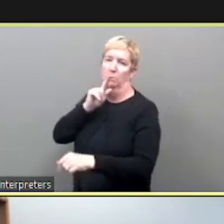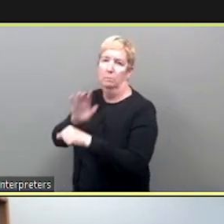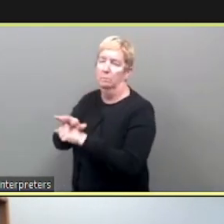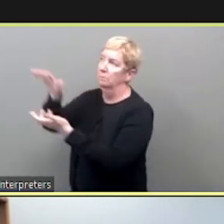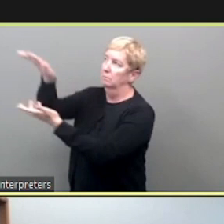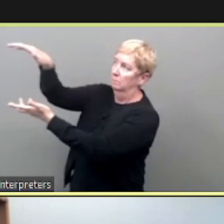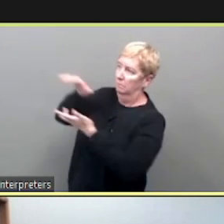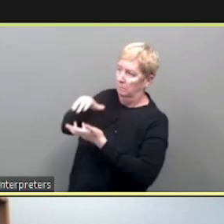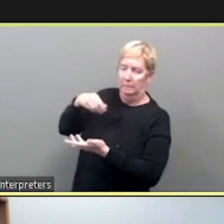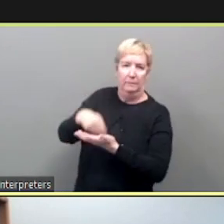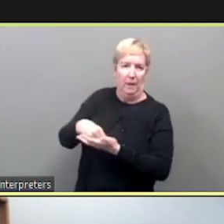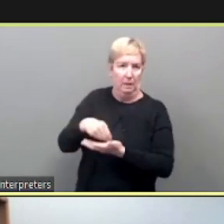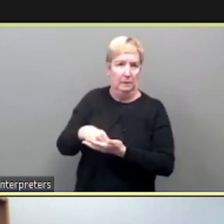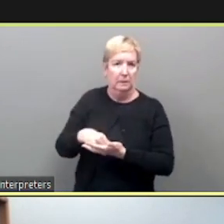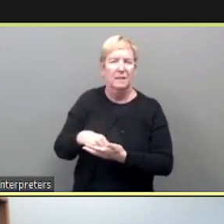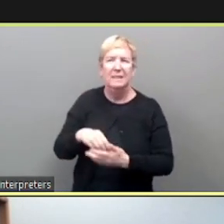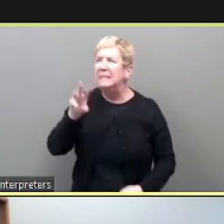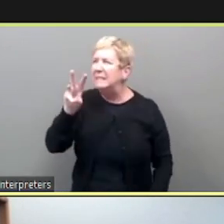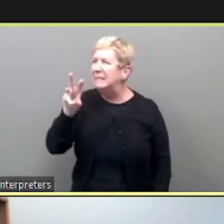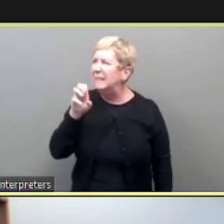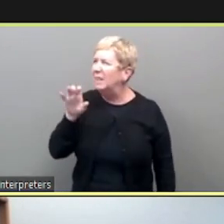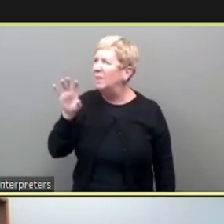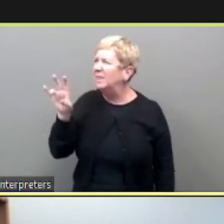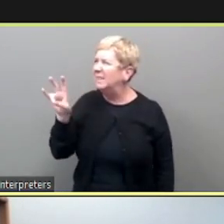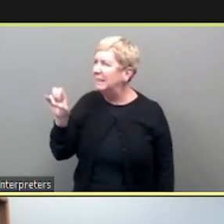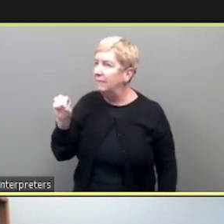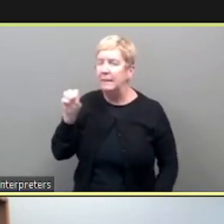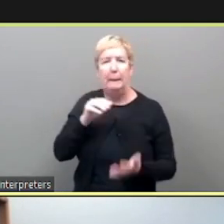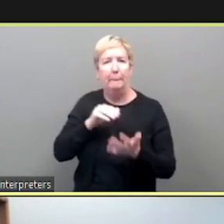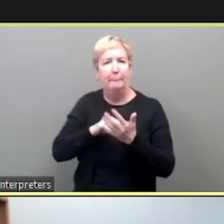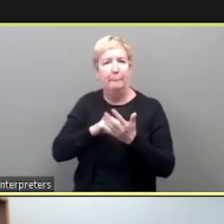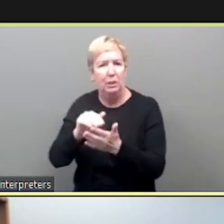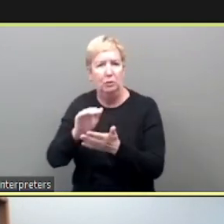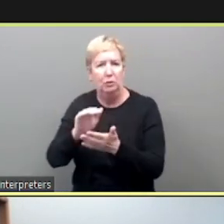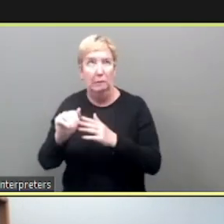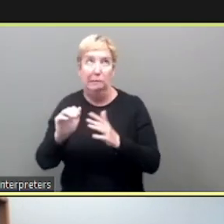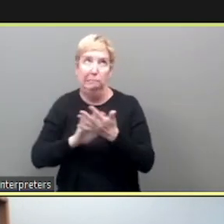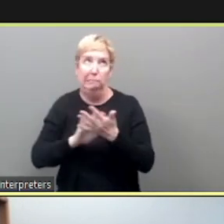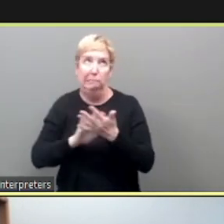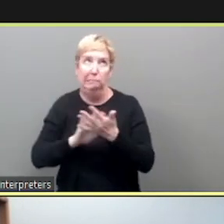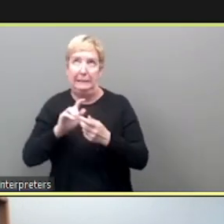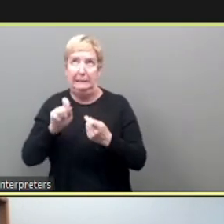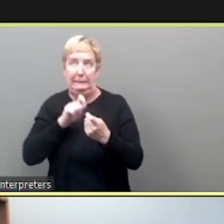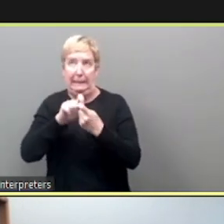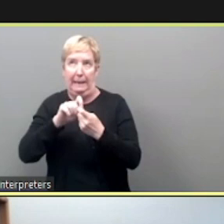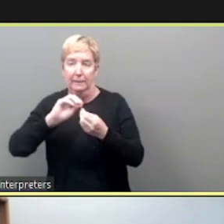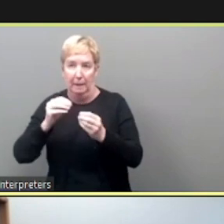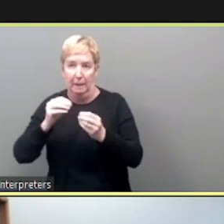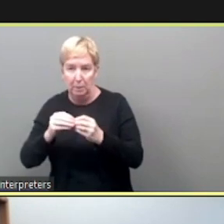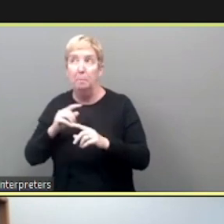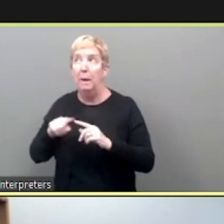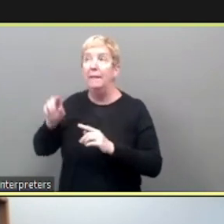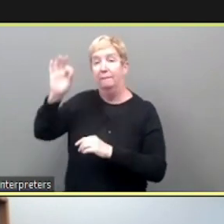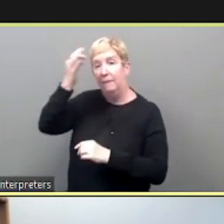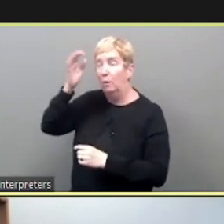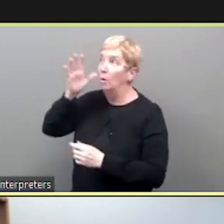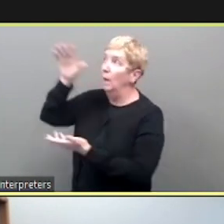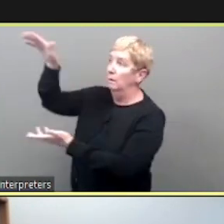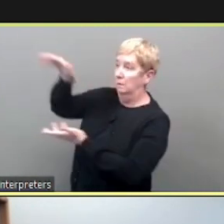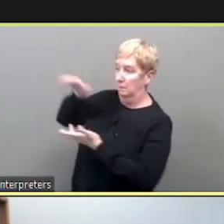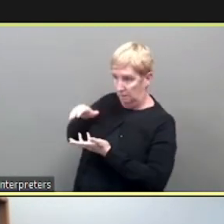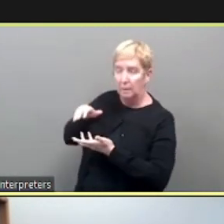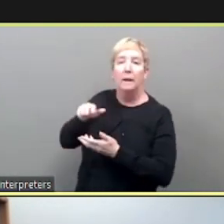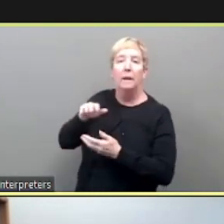I believe, over 670 million, if I'm remembering that correctly, towards purchasing